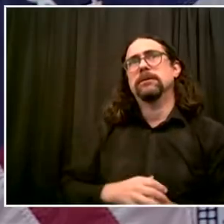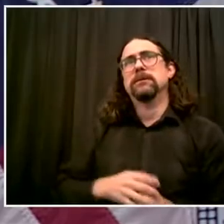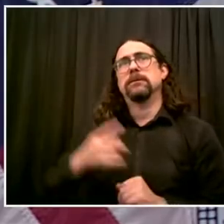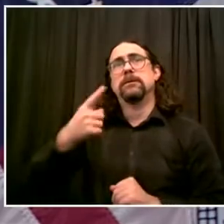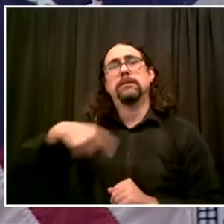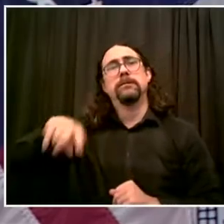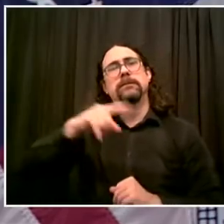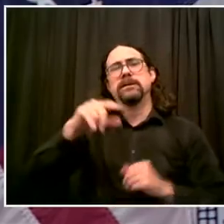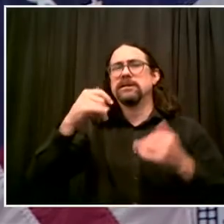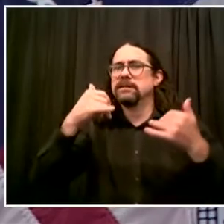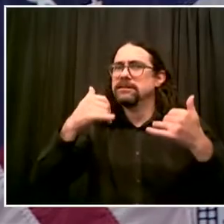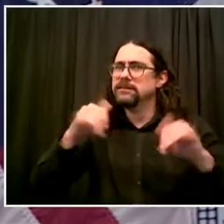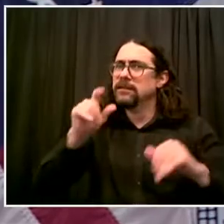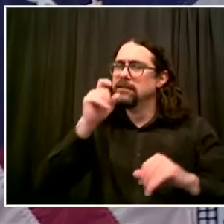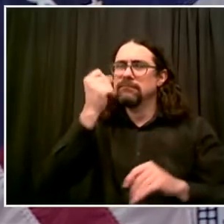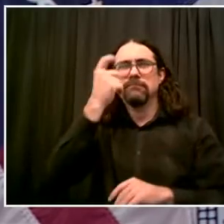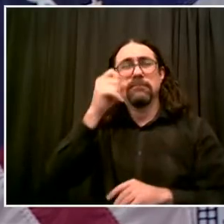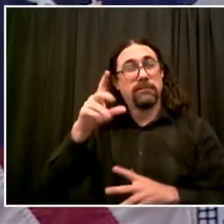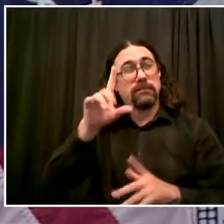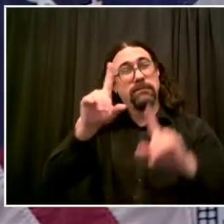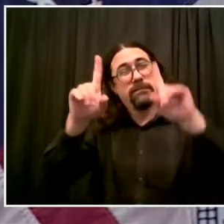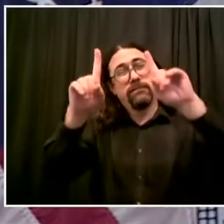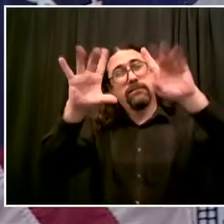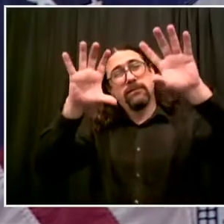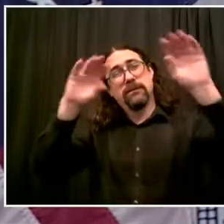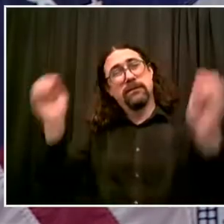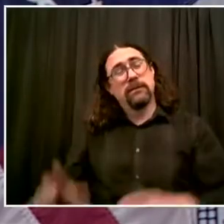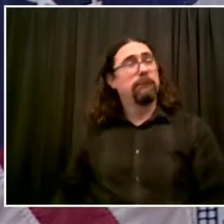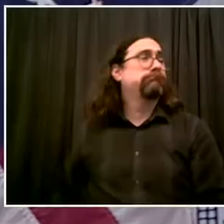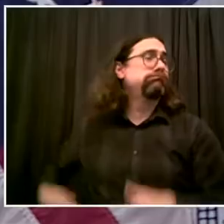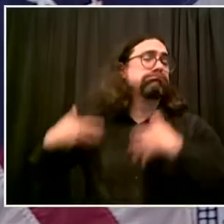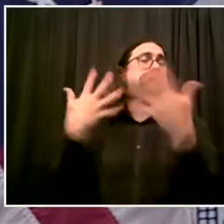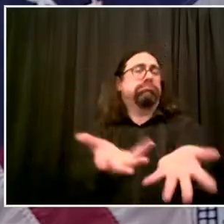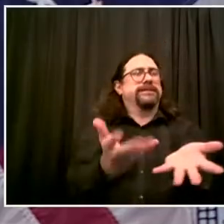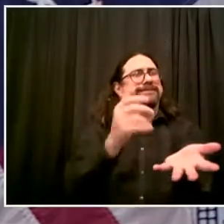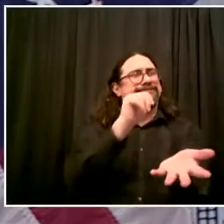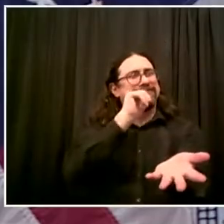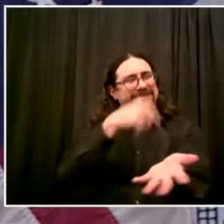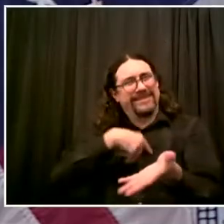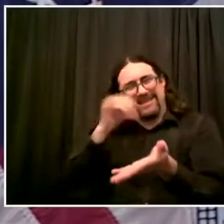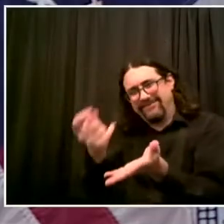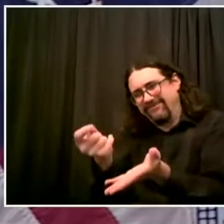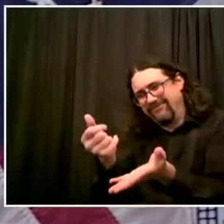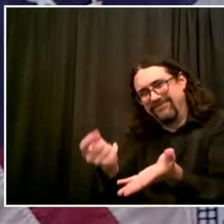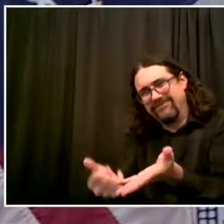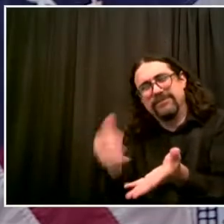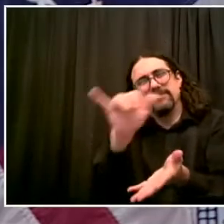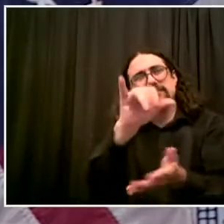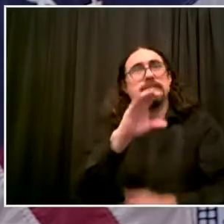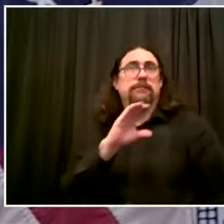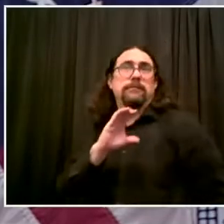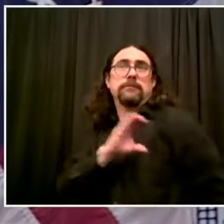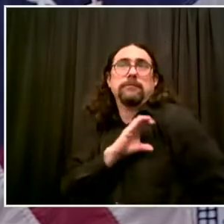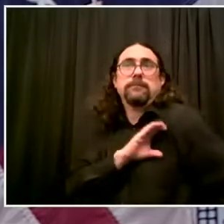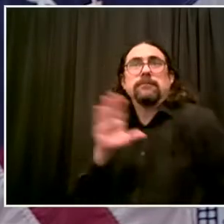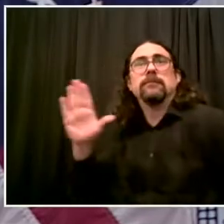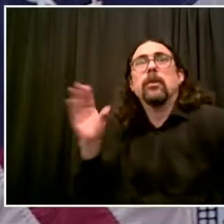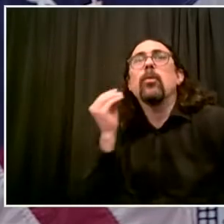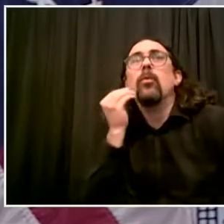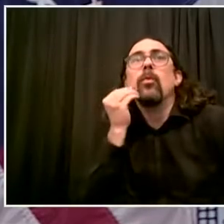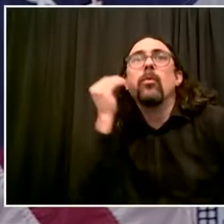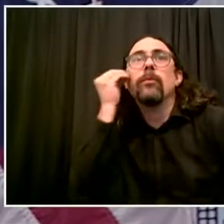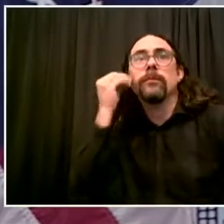But overwhelmingly, the information will be provided proactively, and there would not be a need to foil it. It would just be